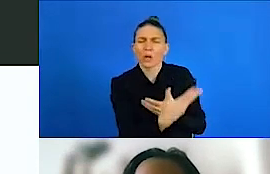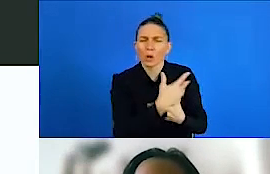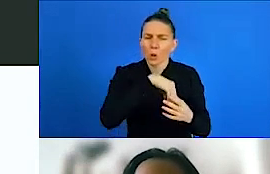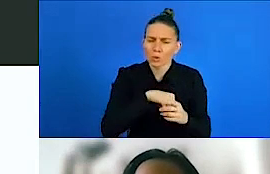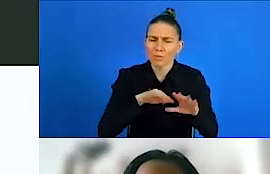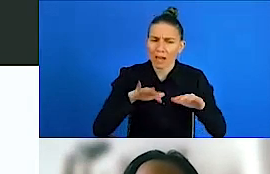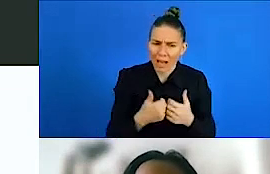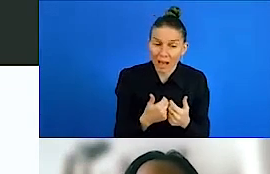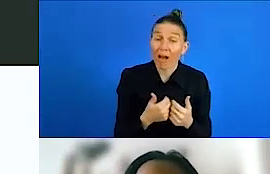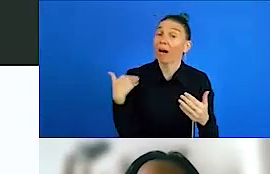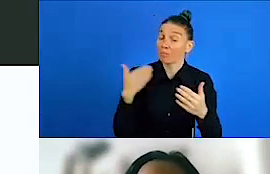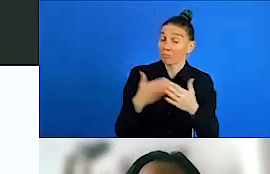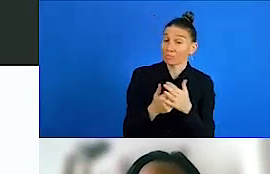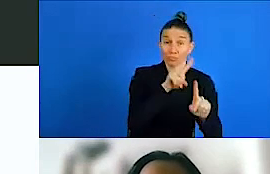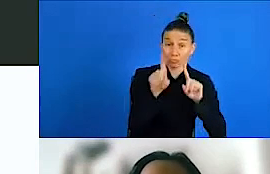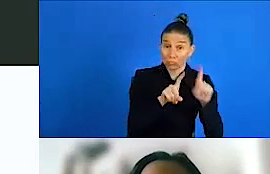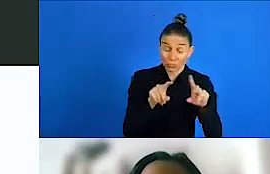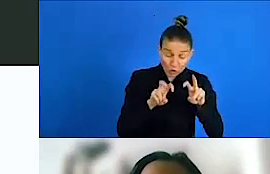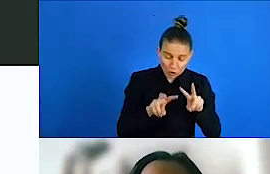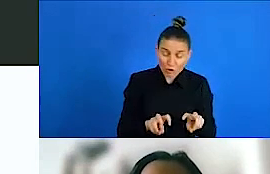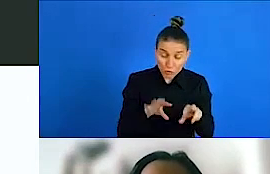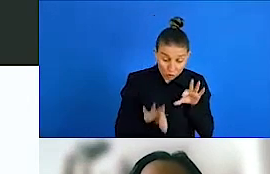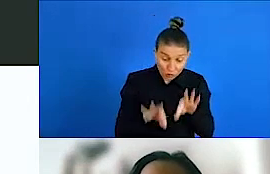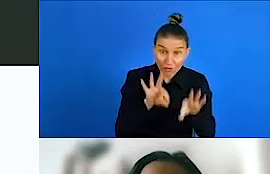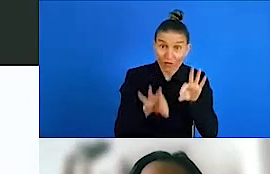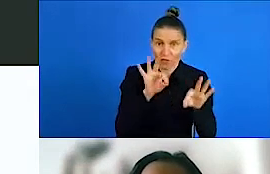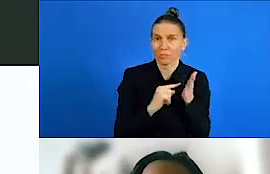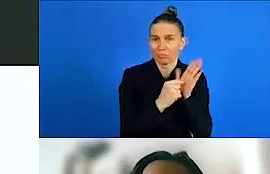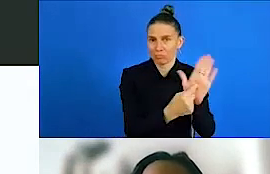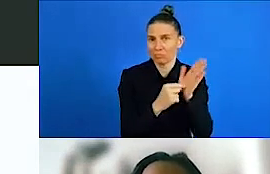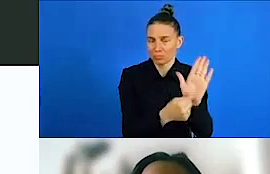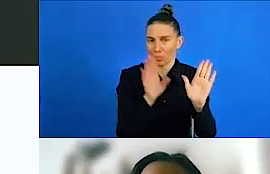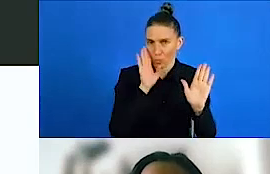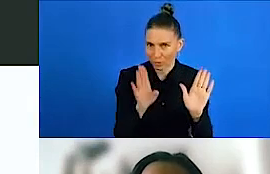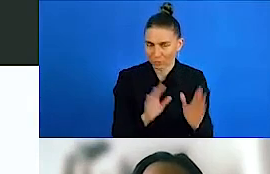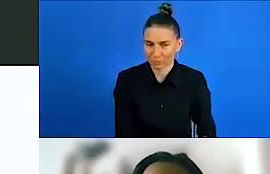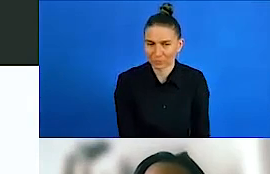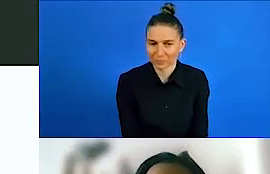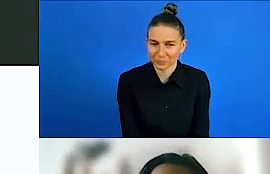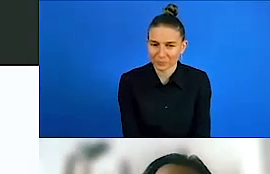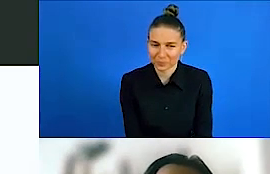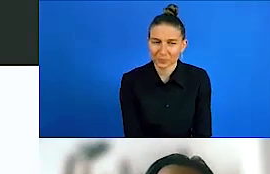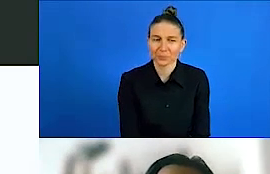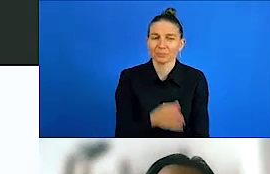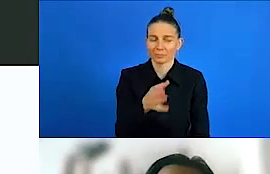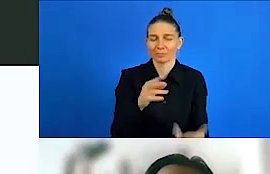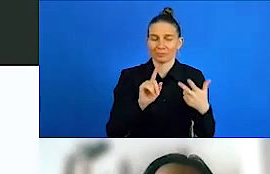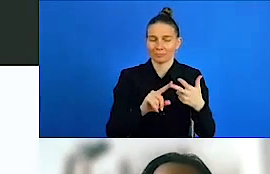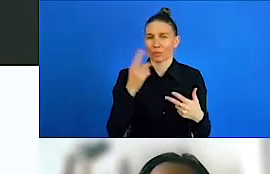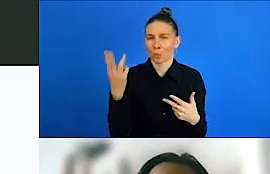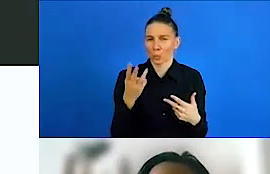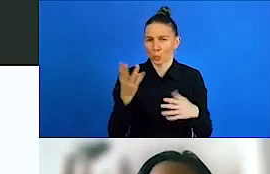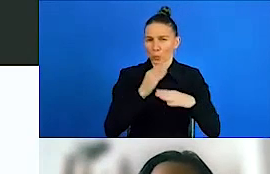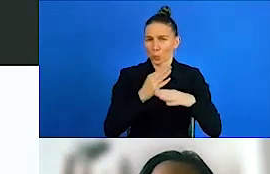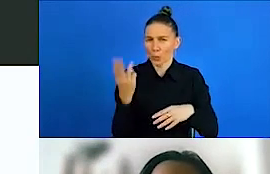findings from our research. We'll be closing the conference on Wednesday. You can see the times again on the event side,